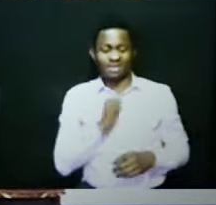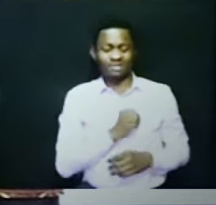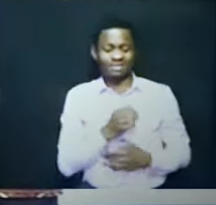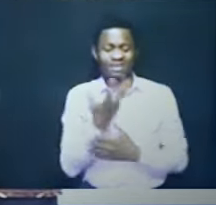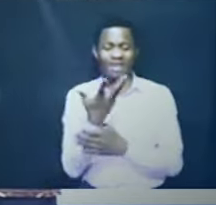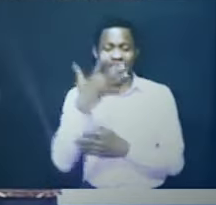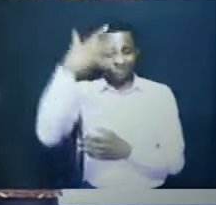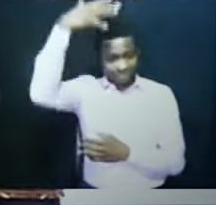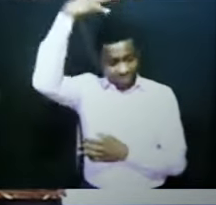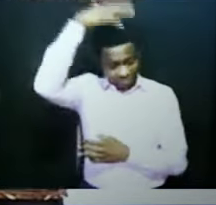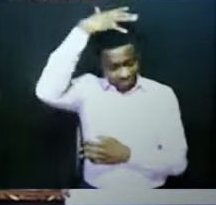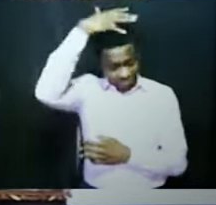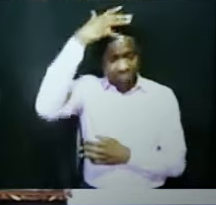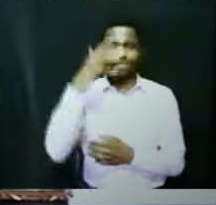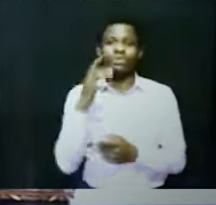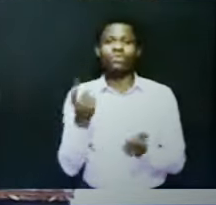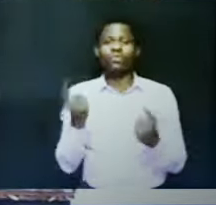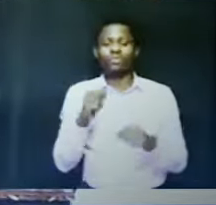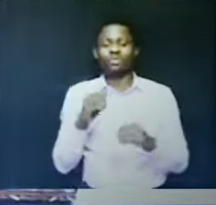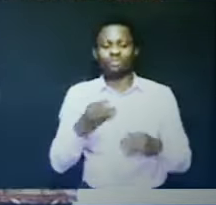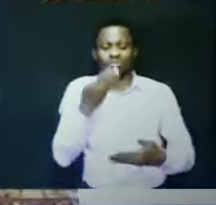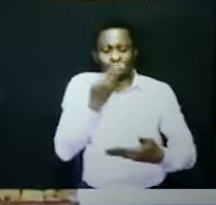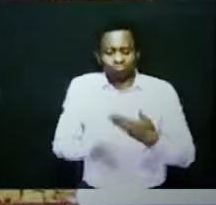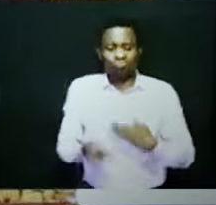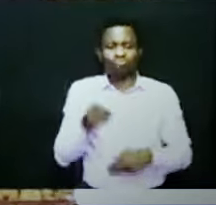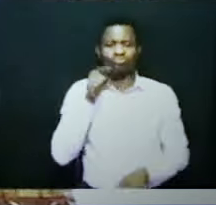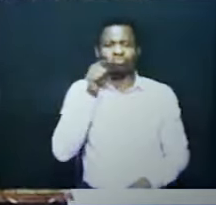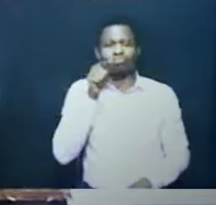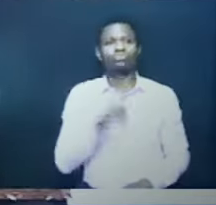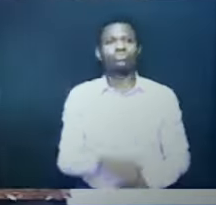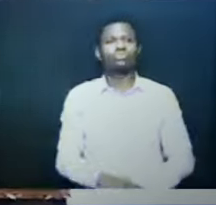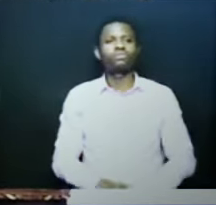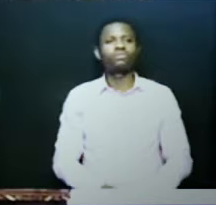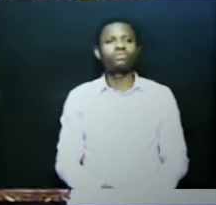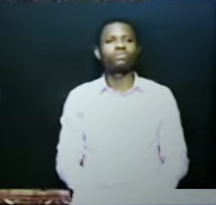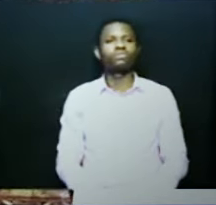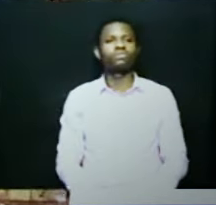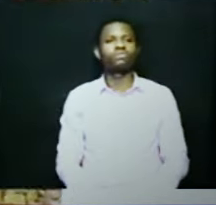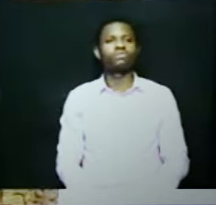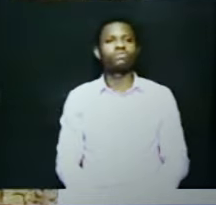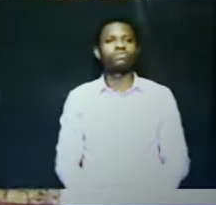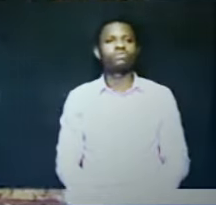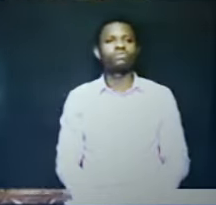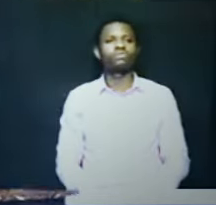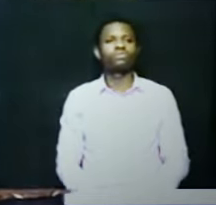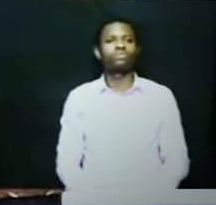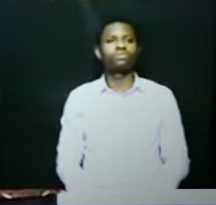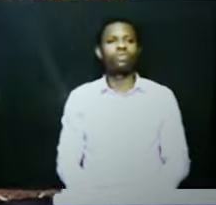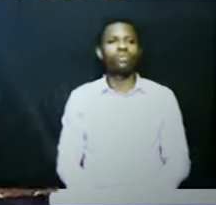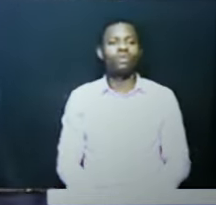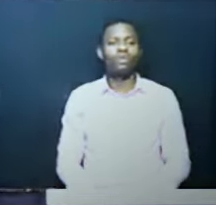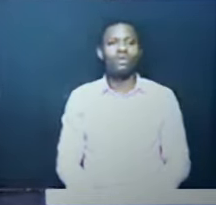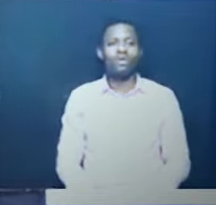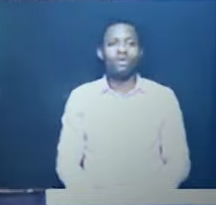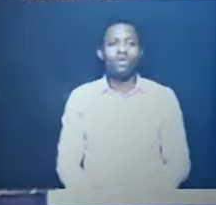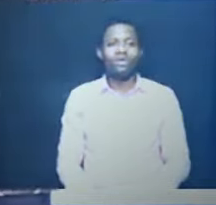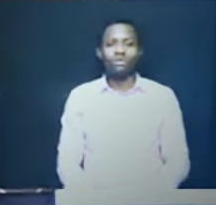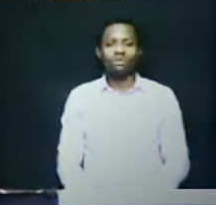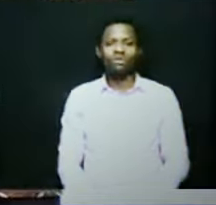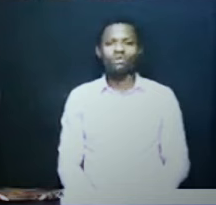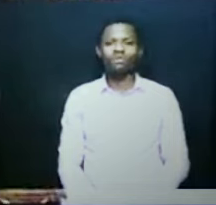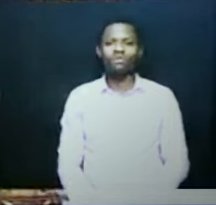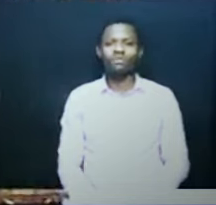or when you were giving birth to. And my wadum achedi a wanam and komsheni and penifonsa wadi